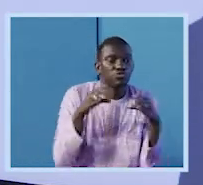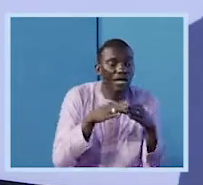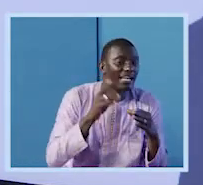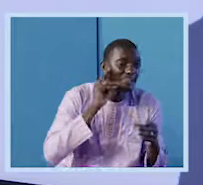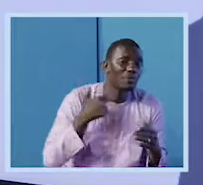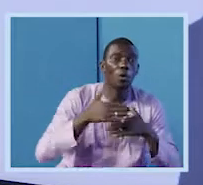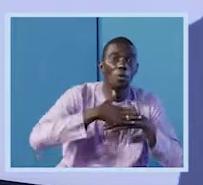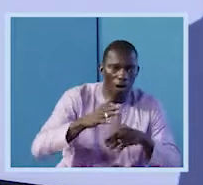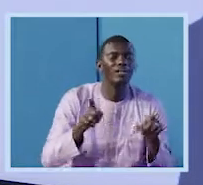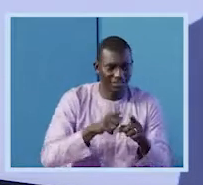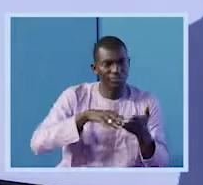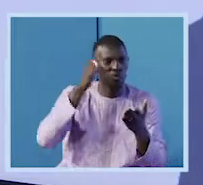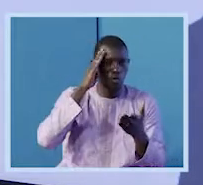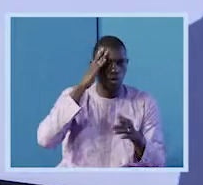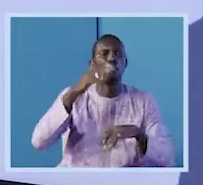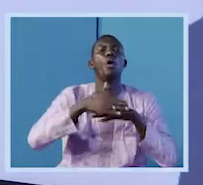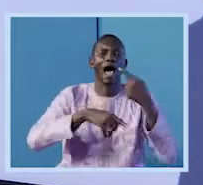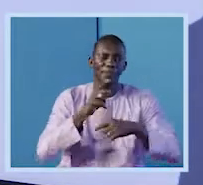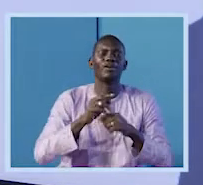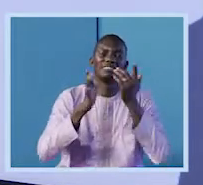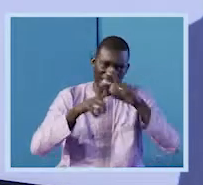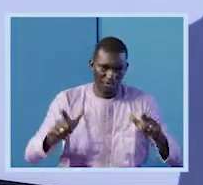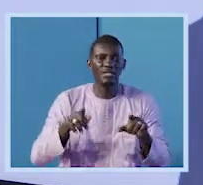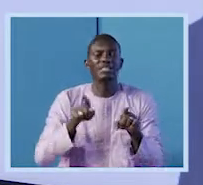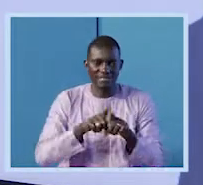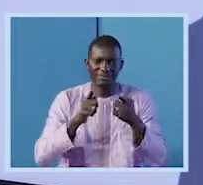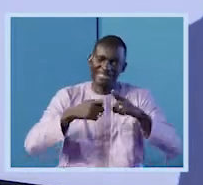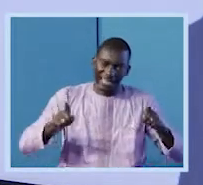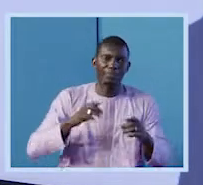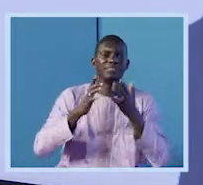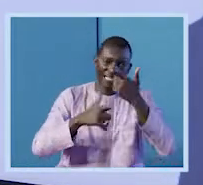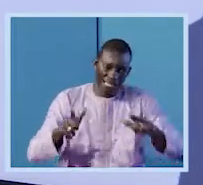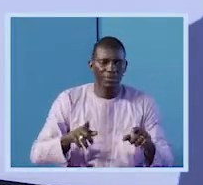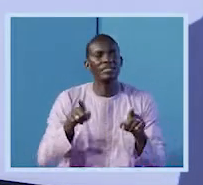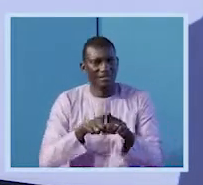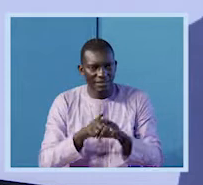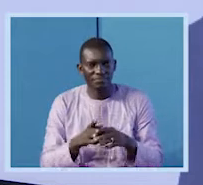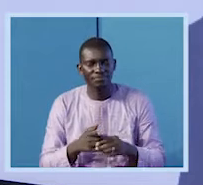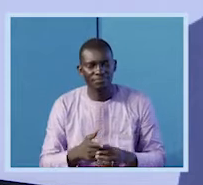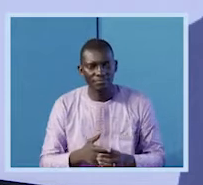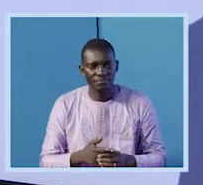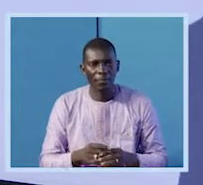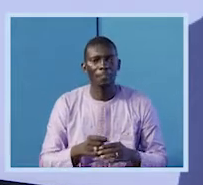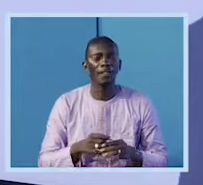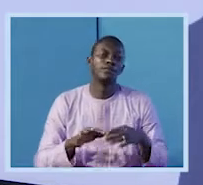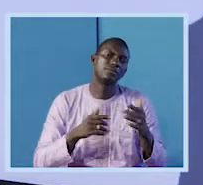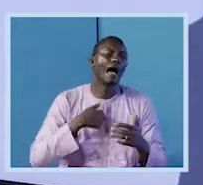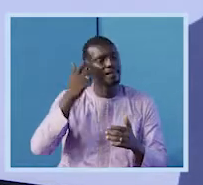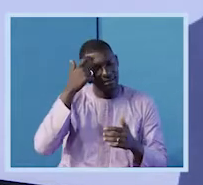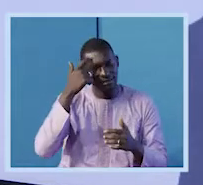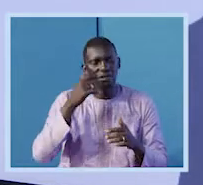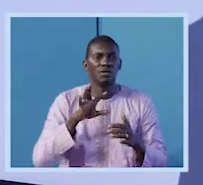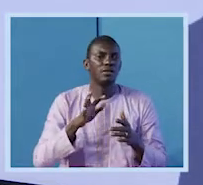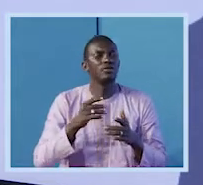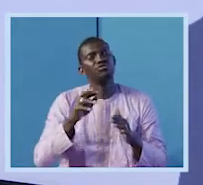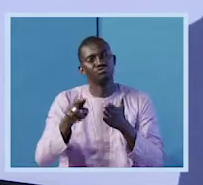and so you got to know more grammars, more grammar of sign language, and also I think